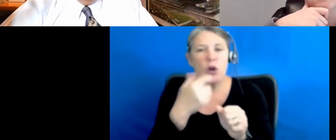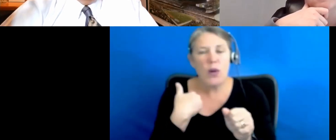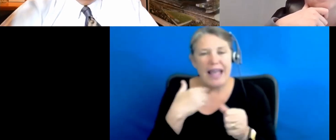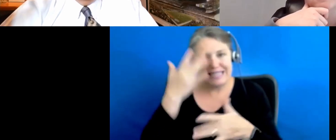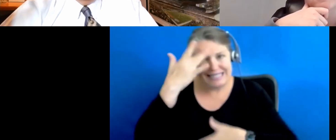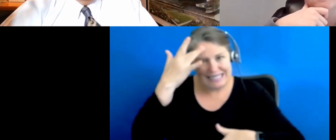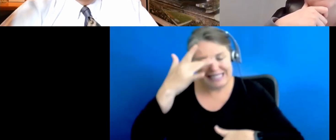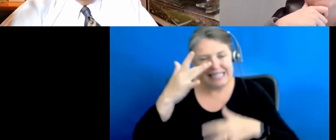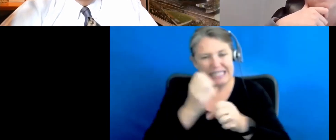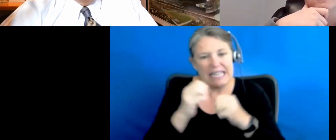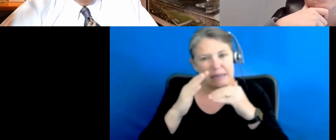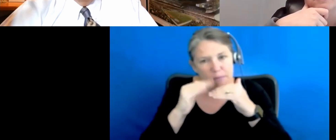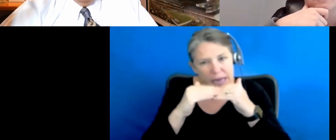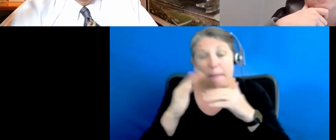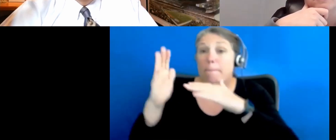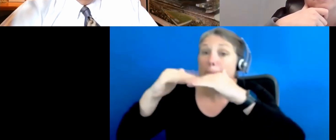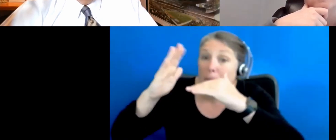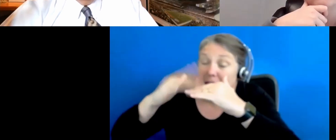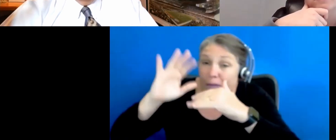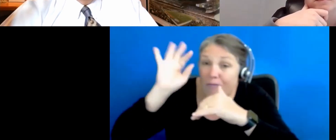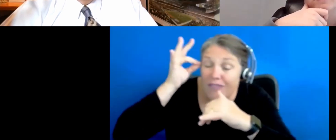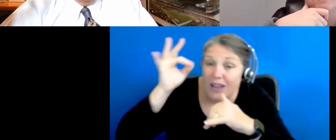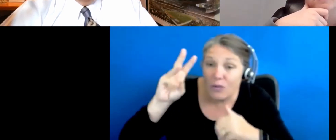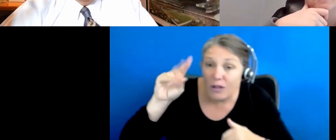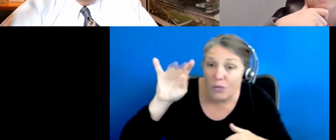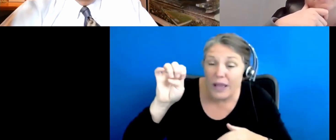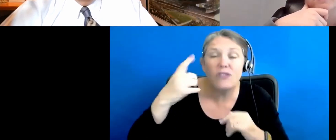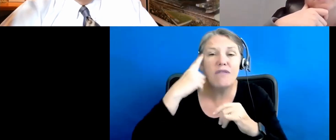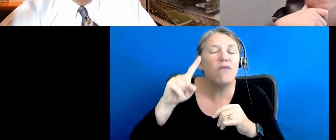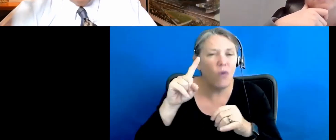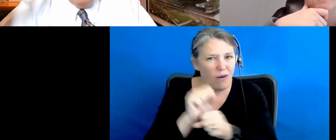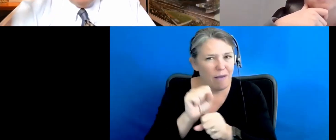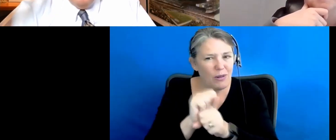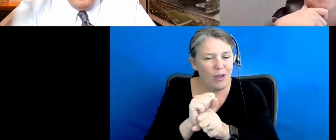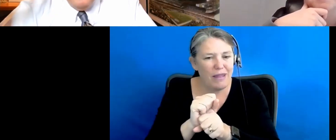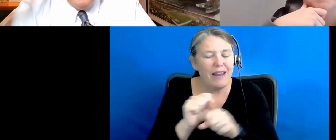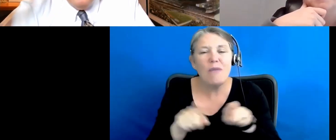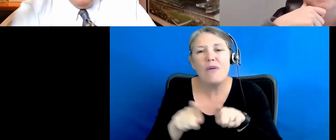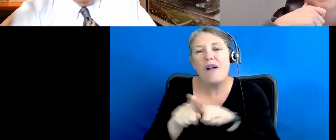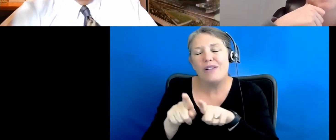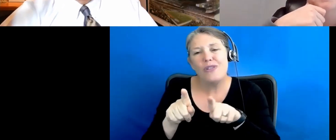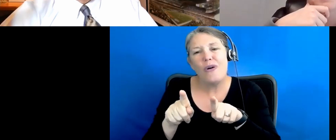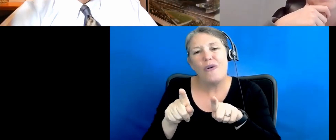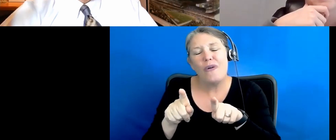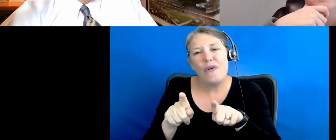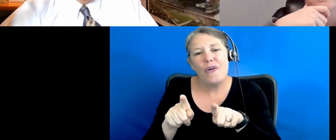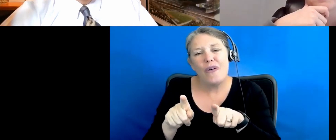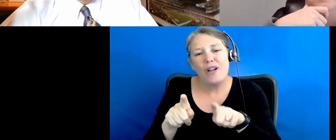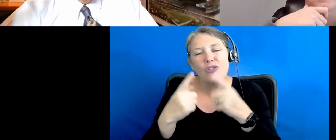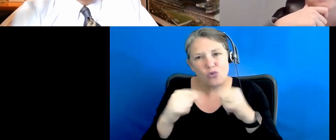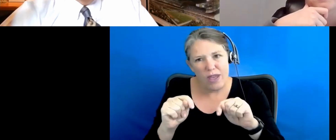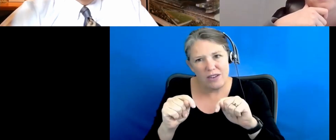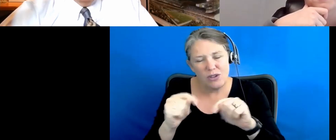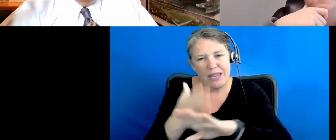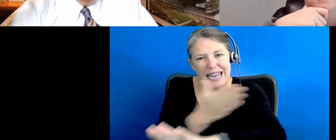minimum the minimum federal wage of employment. But we're also looking to enhance the employment opportunities for people